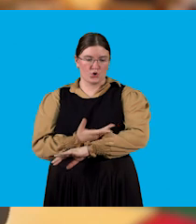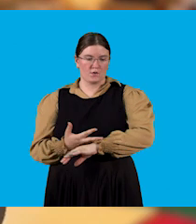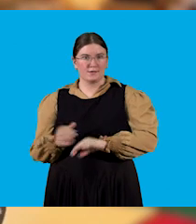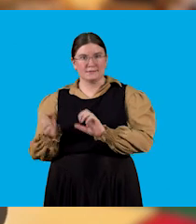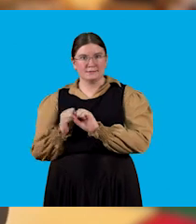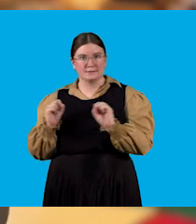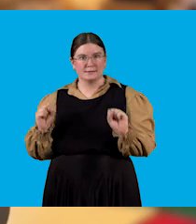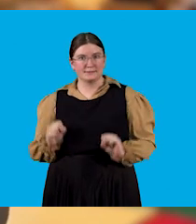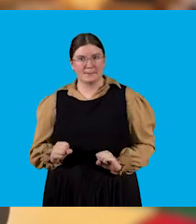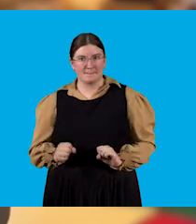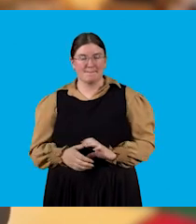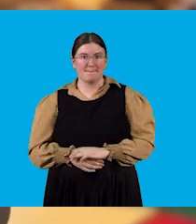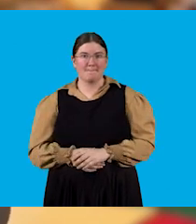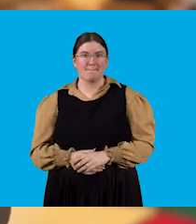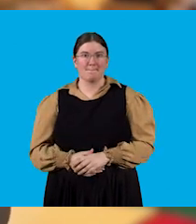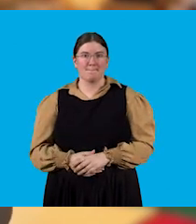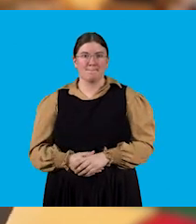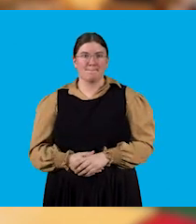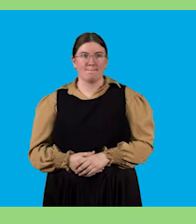system.